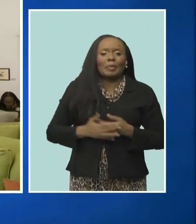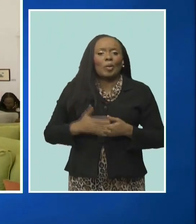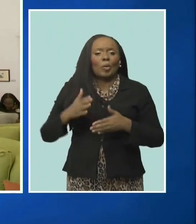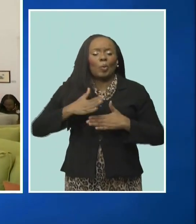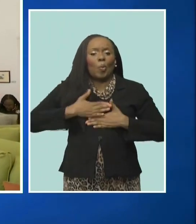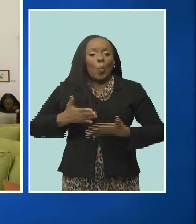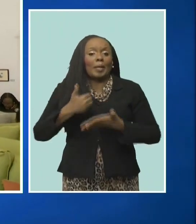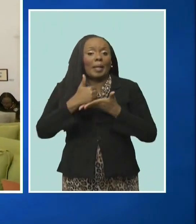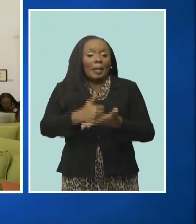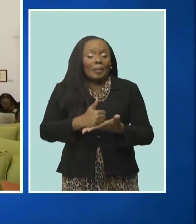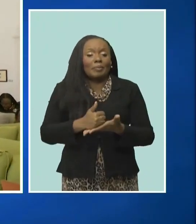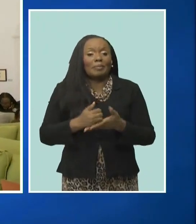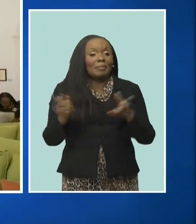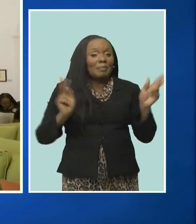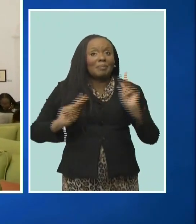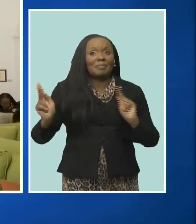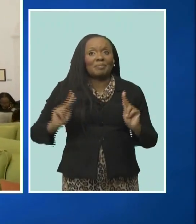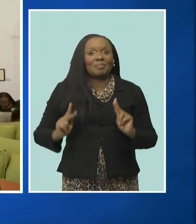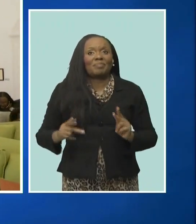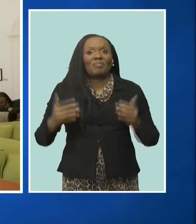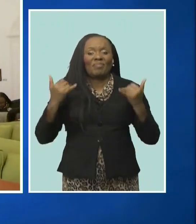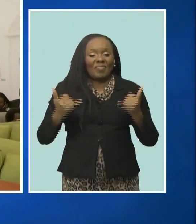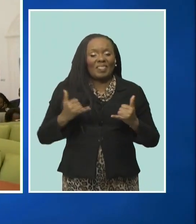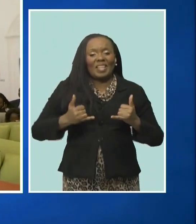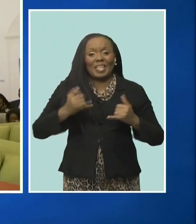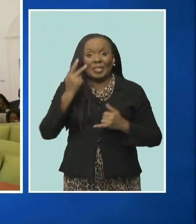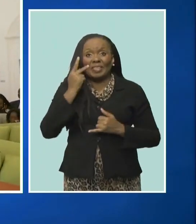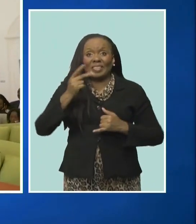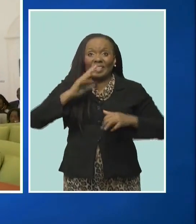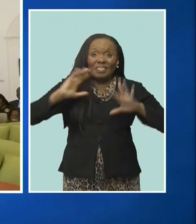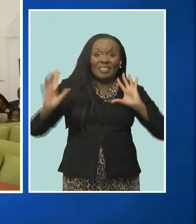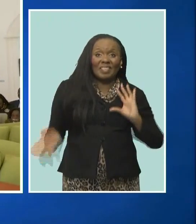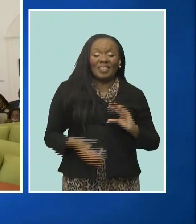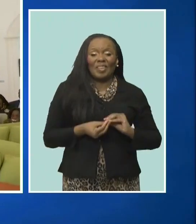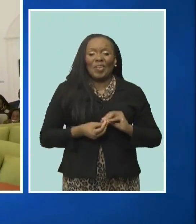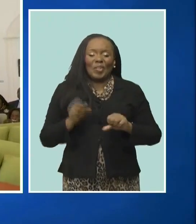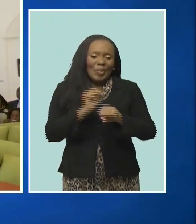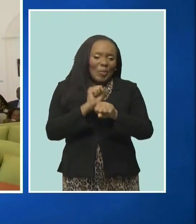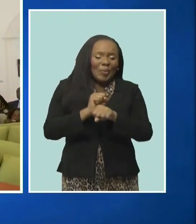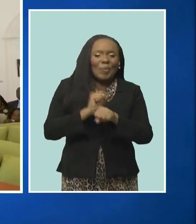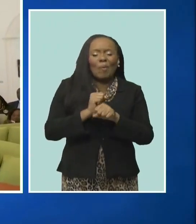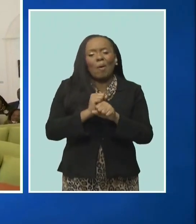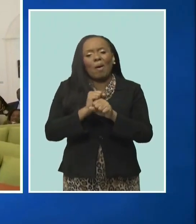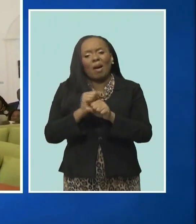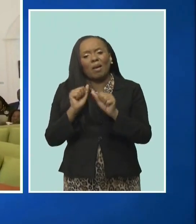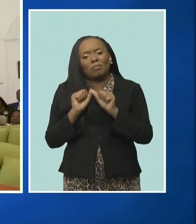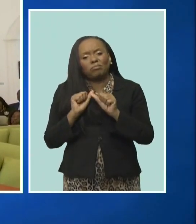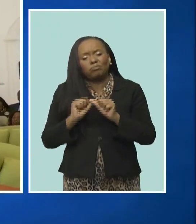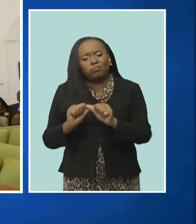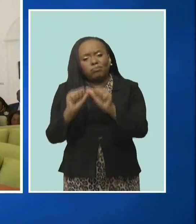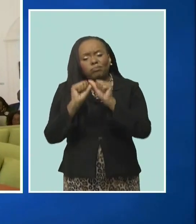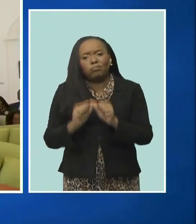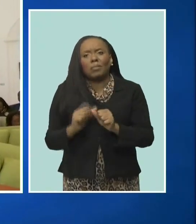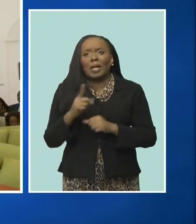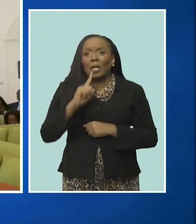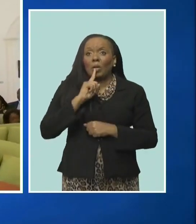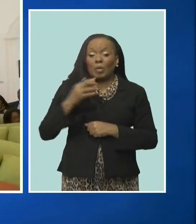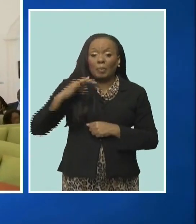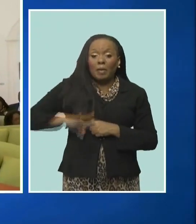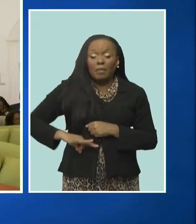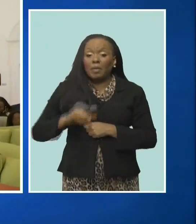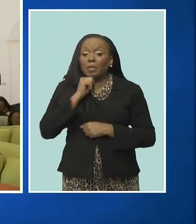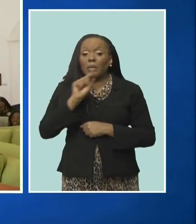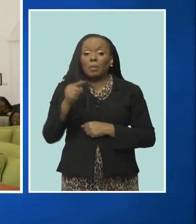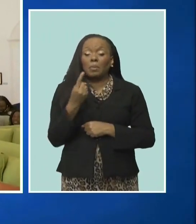I believe today is a culmination of all the effort that they have put in, and they have benefited not just St. Lucie, they